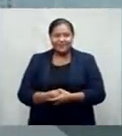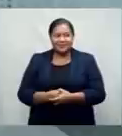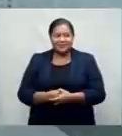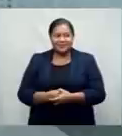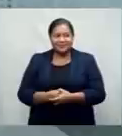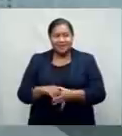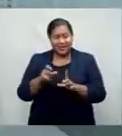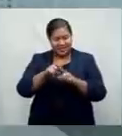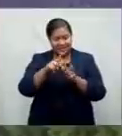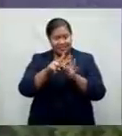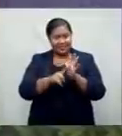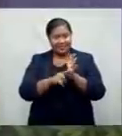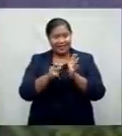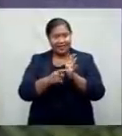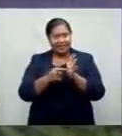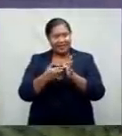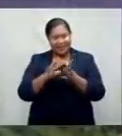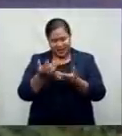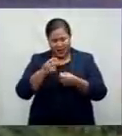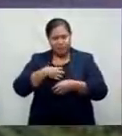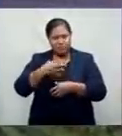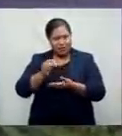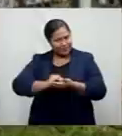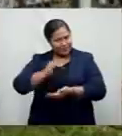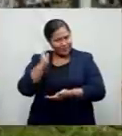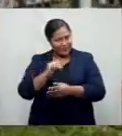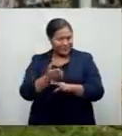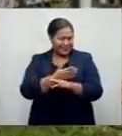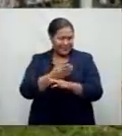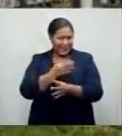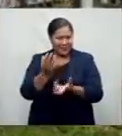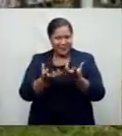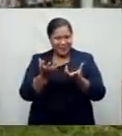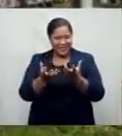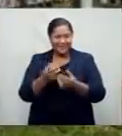And Delta variant now more advanced than before.